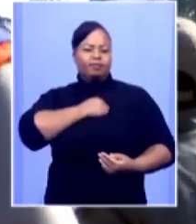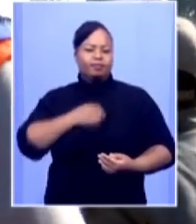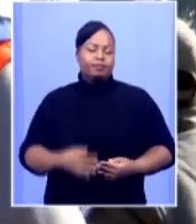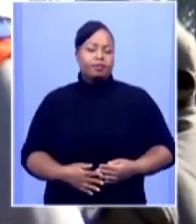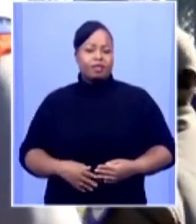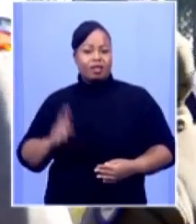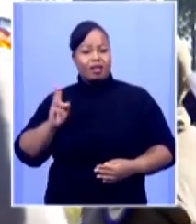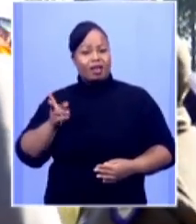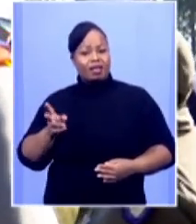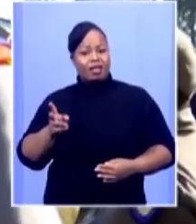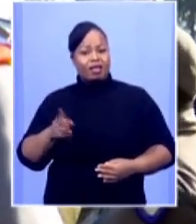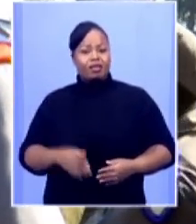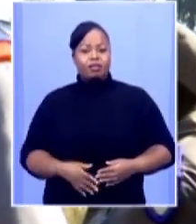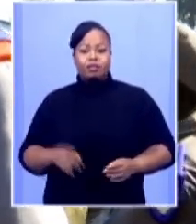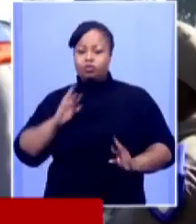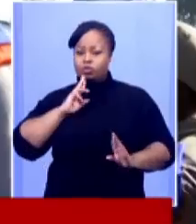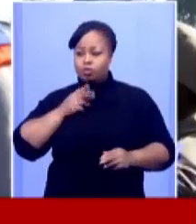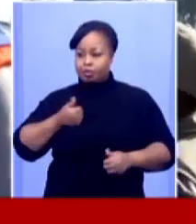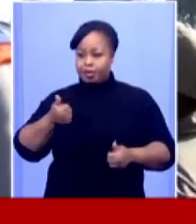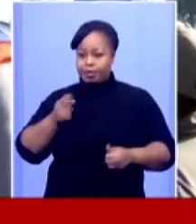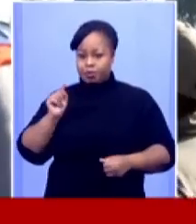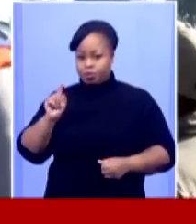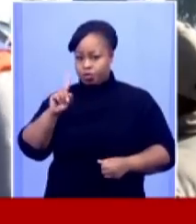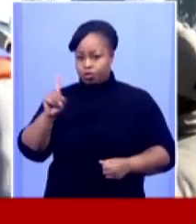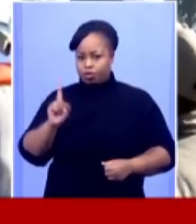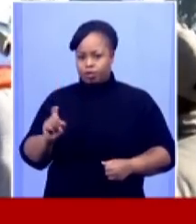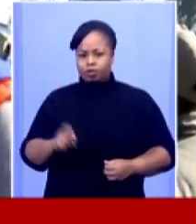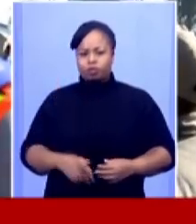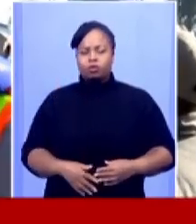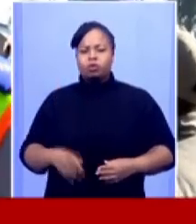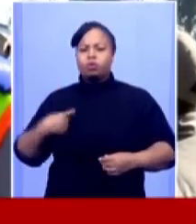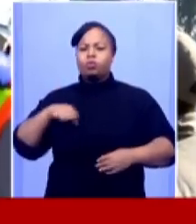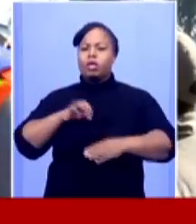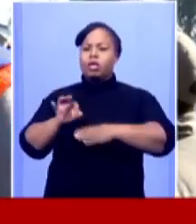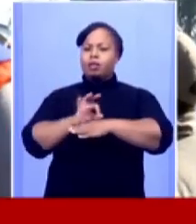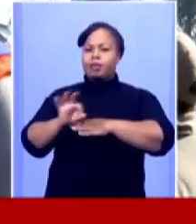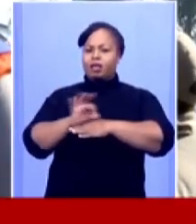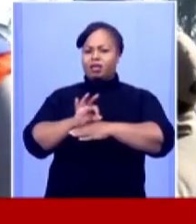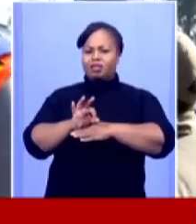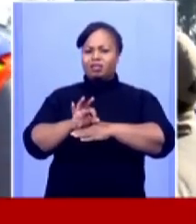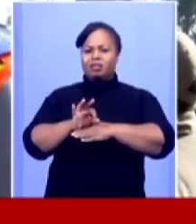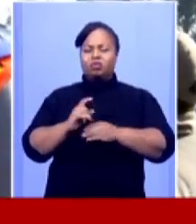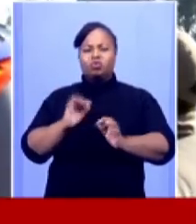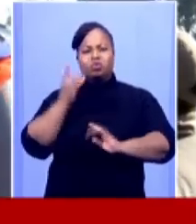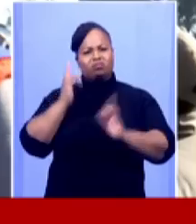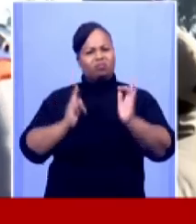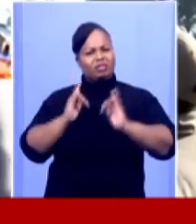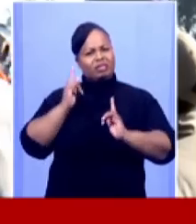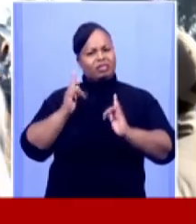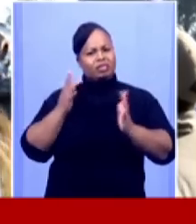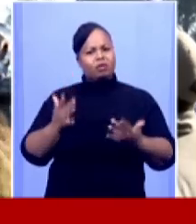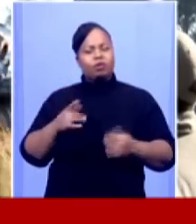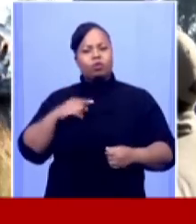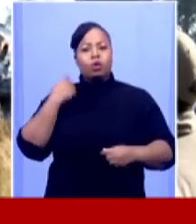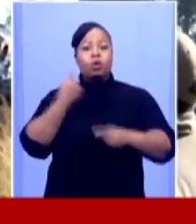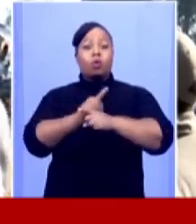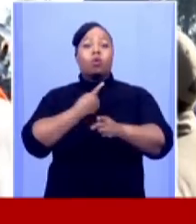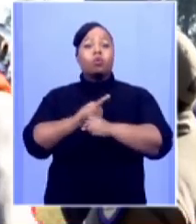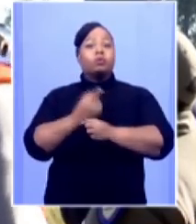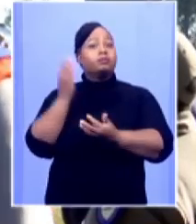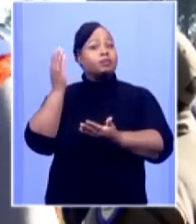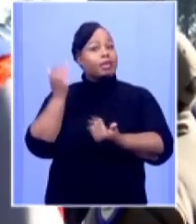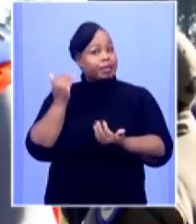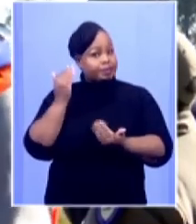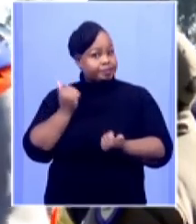to answer your question, when we plan for that possible shutdown in the city, we always anticipated that we might